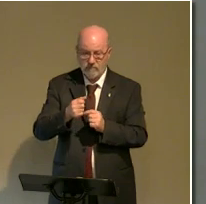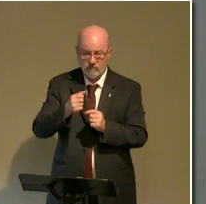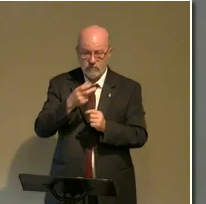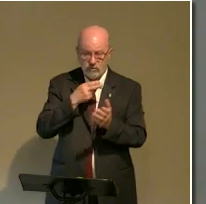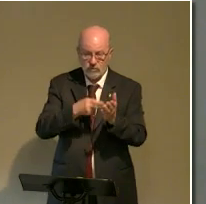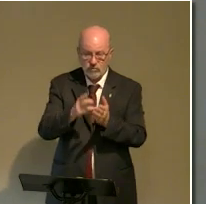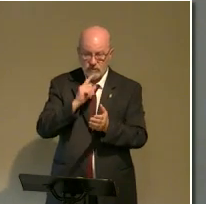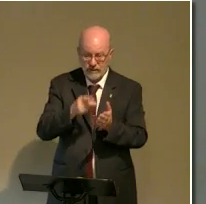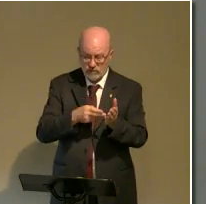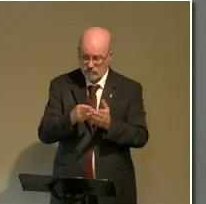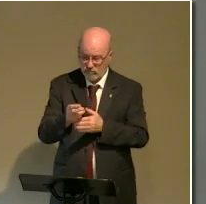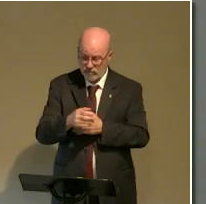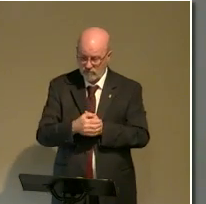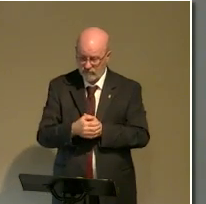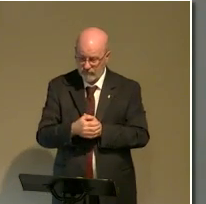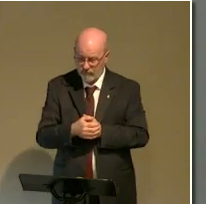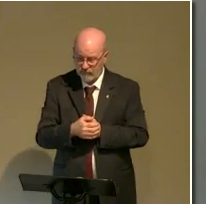okay?